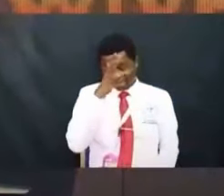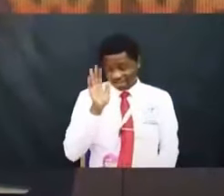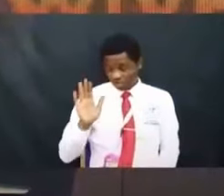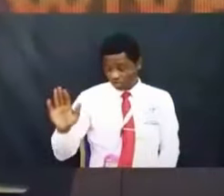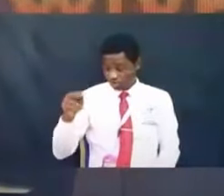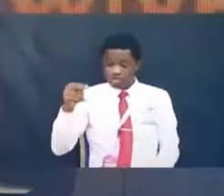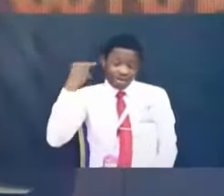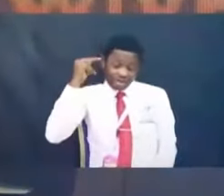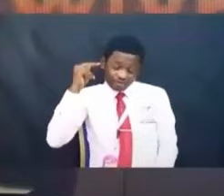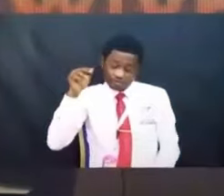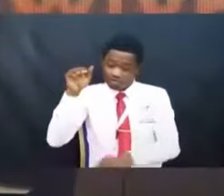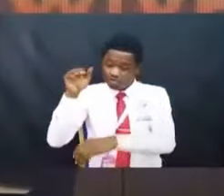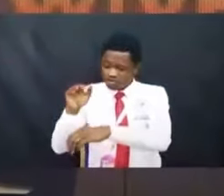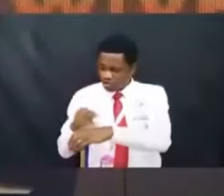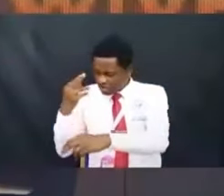chief? Like Nigeria chief,